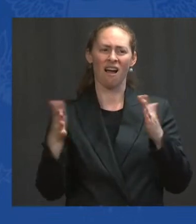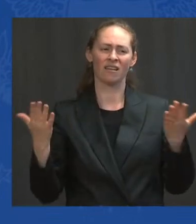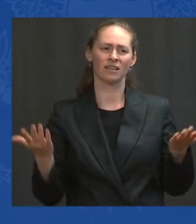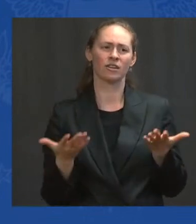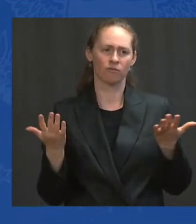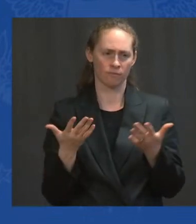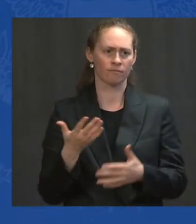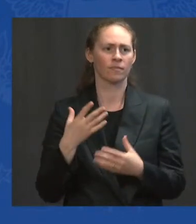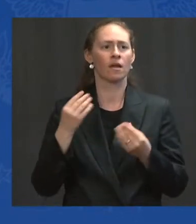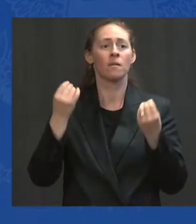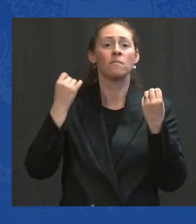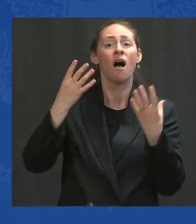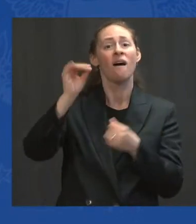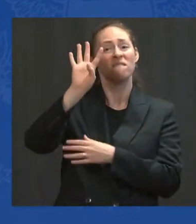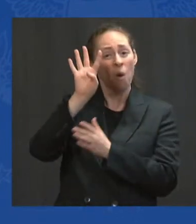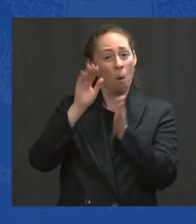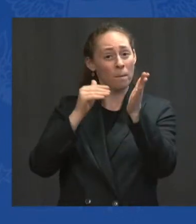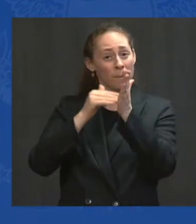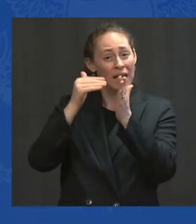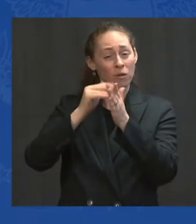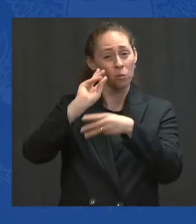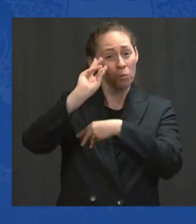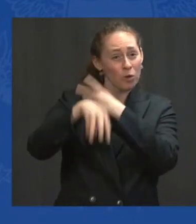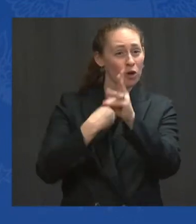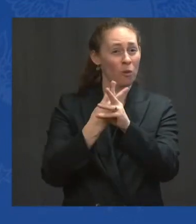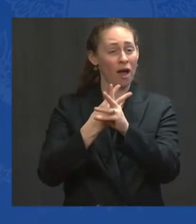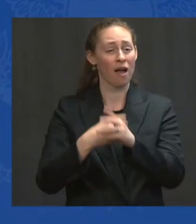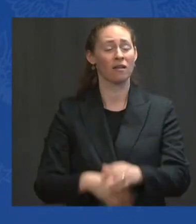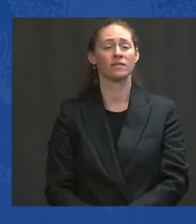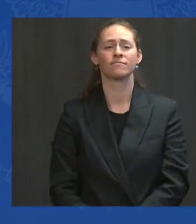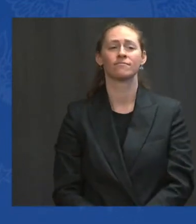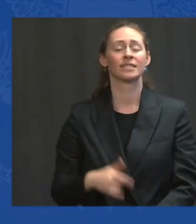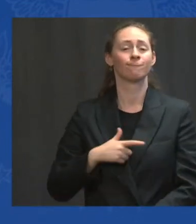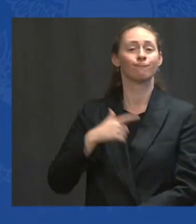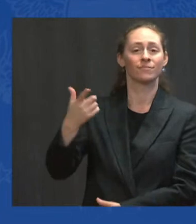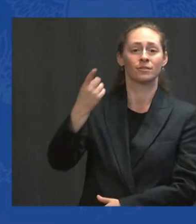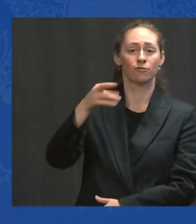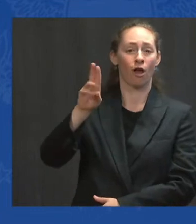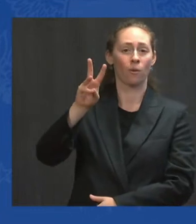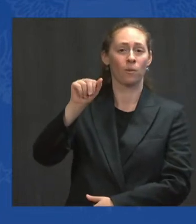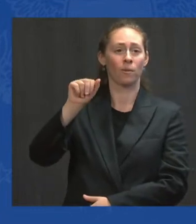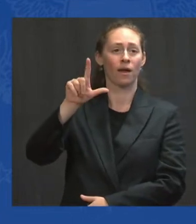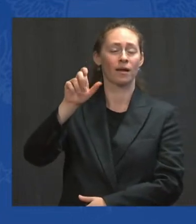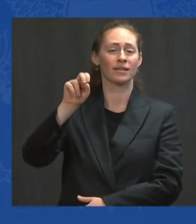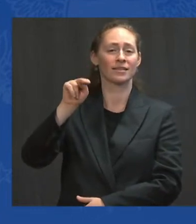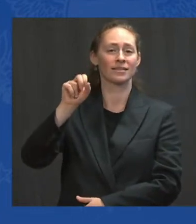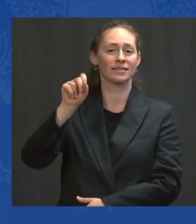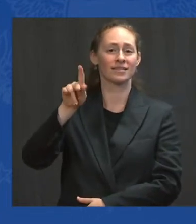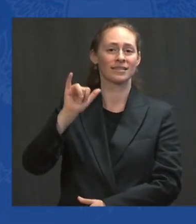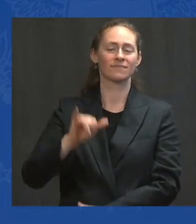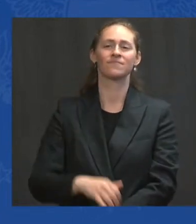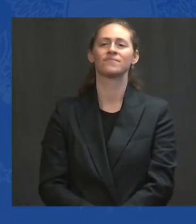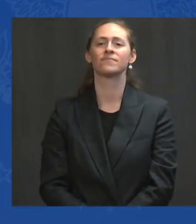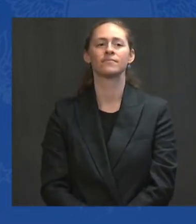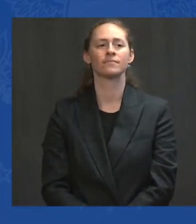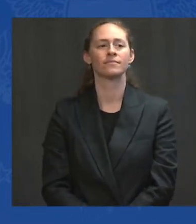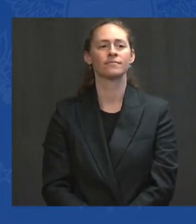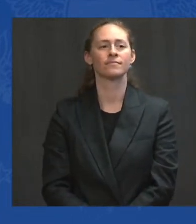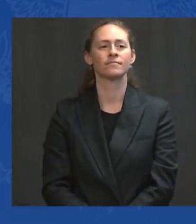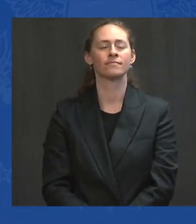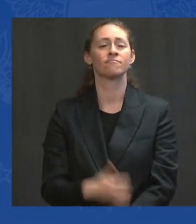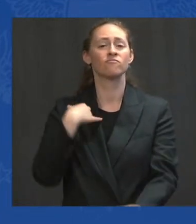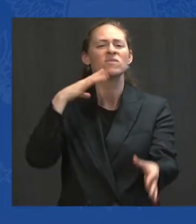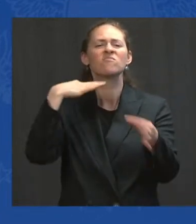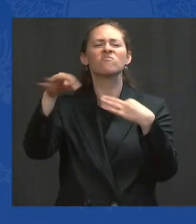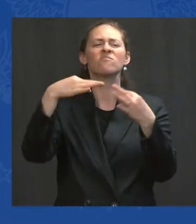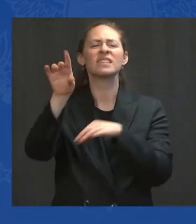it over to Dr. Walensky. Dr. Walensky. Thank you, Jeff. Good morning. Let's begin with an overview of the data. Yesterday, CDC